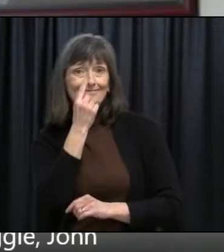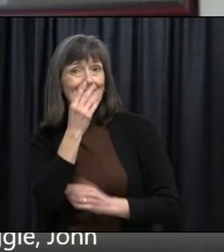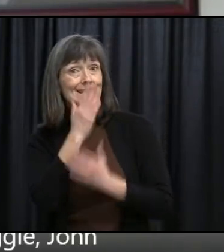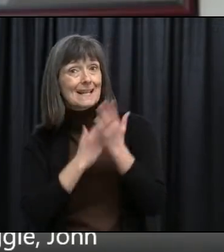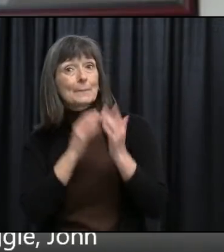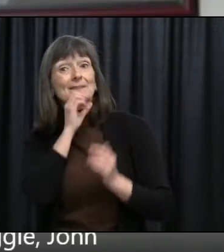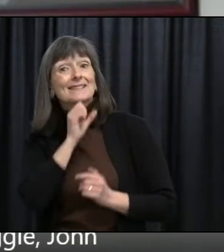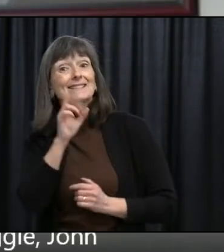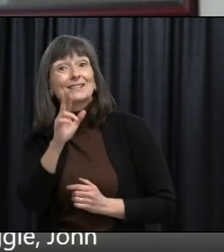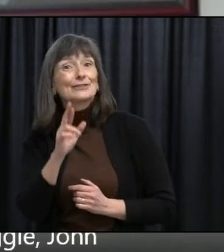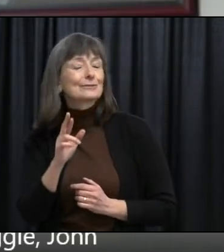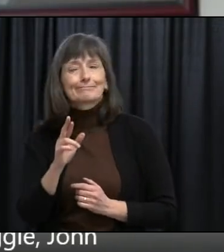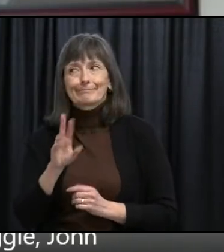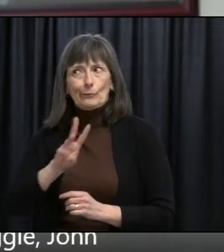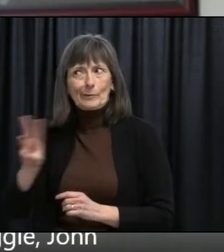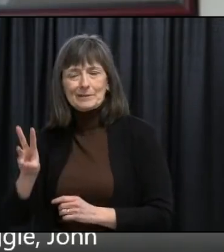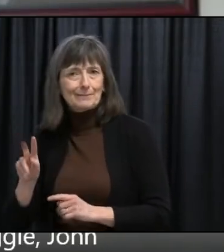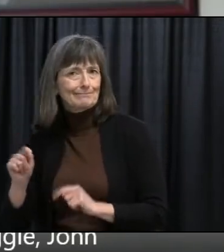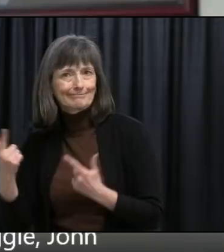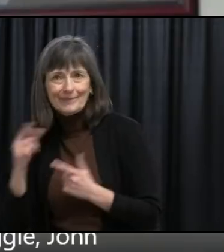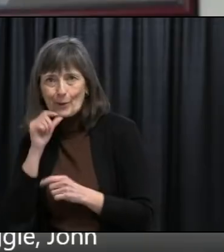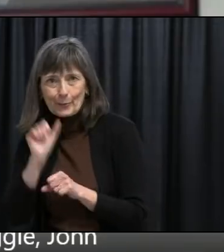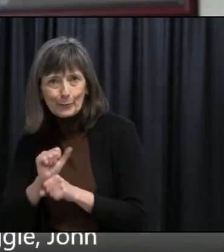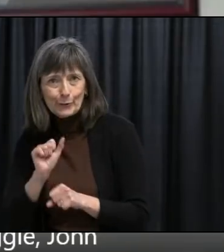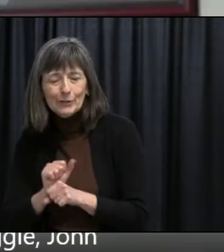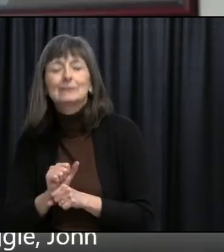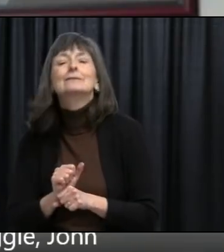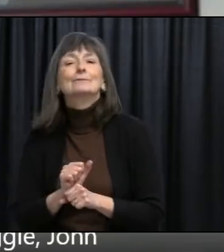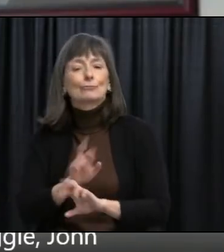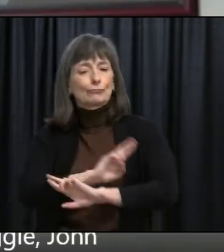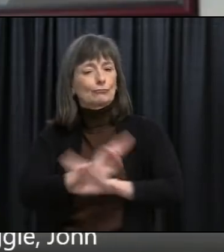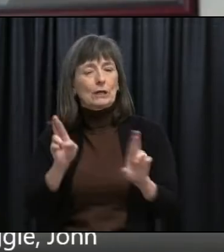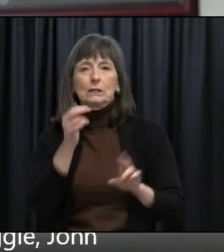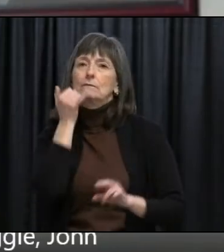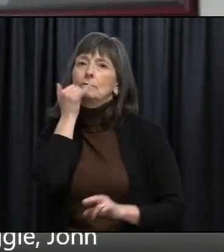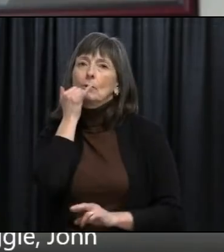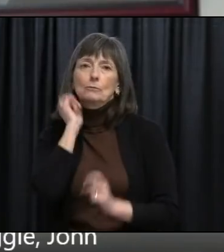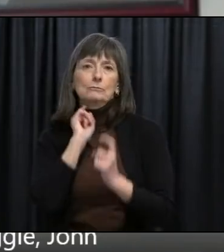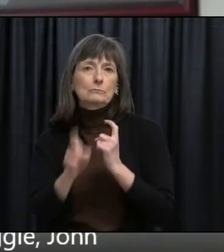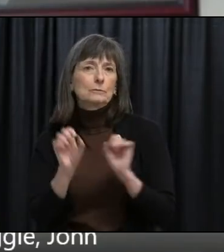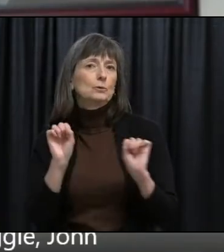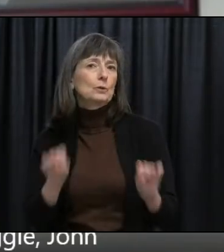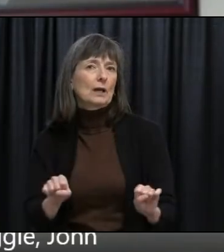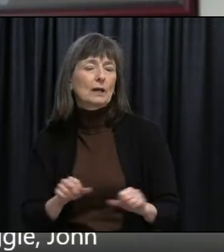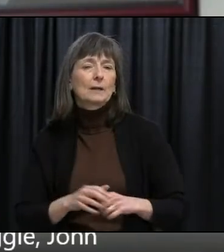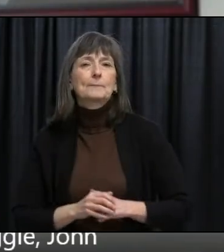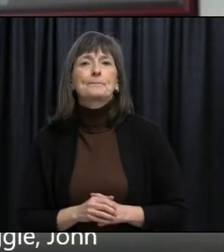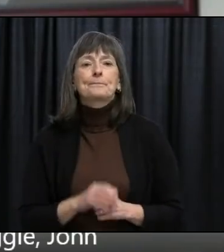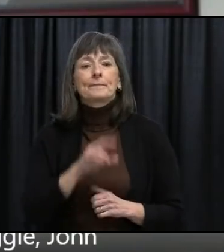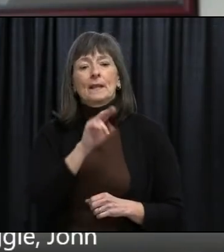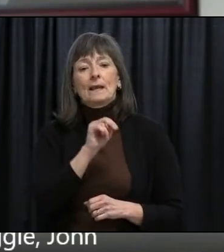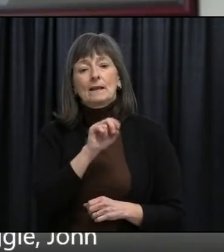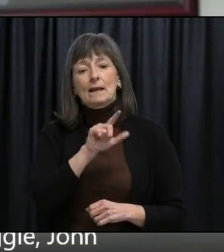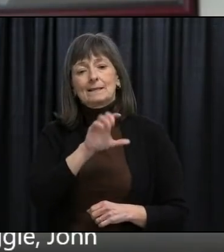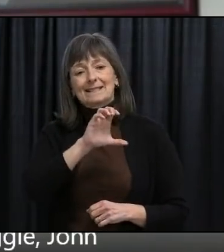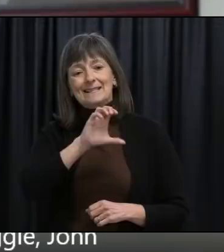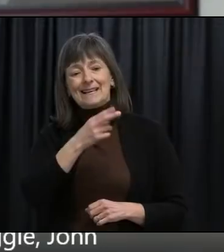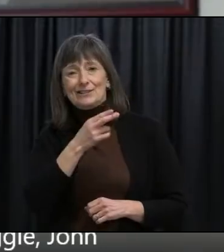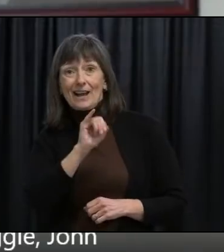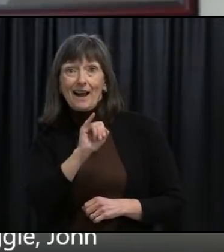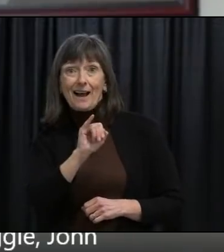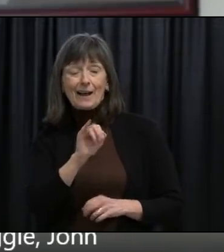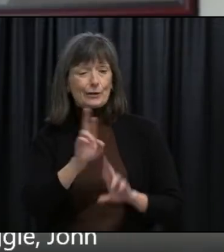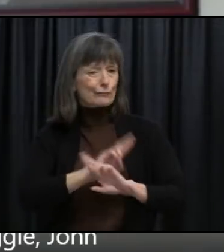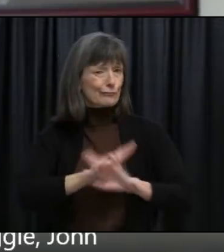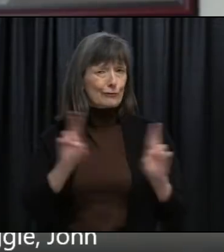be a challenge, and that's why the phone line is set up and running. We have got NLCHI prepped and